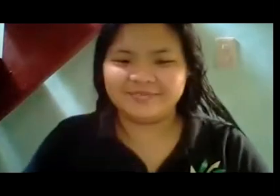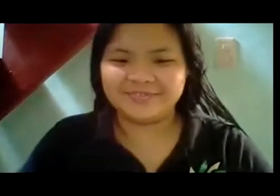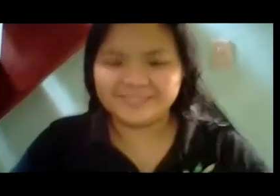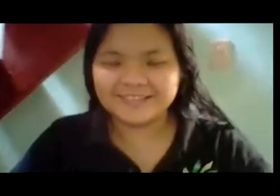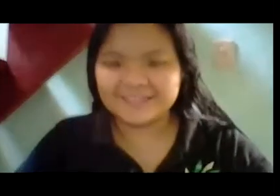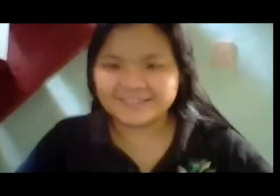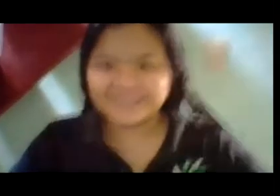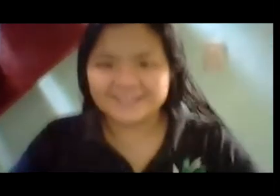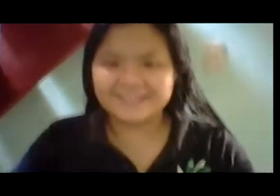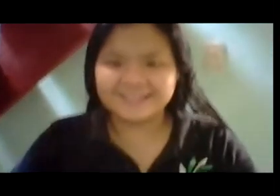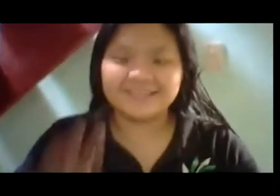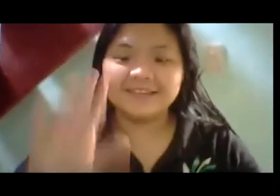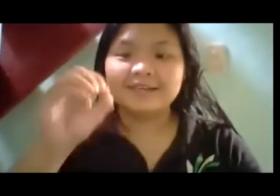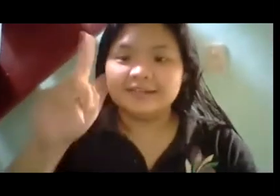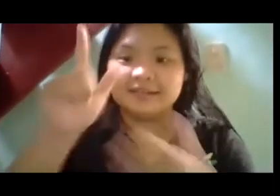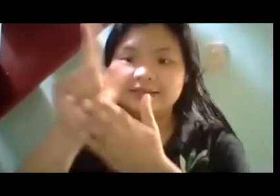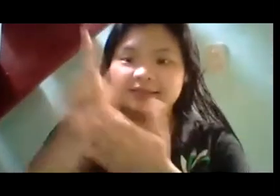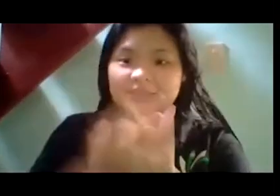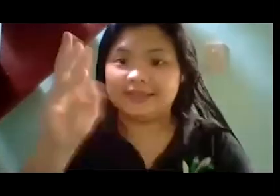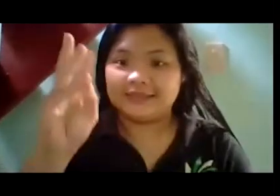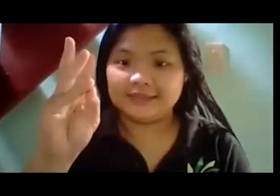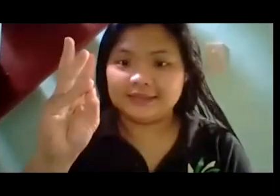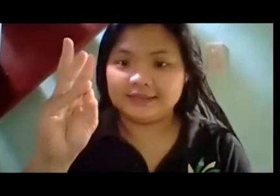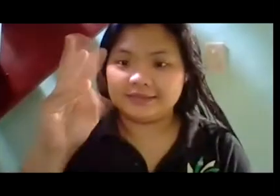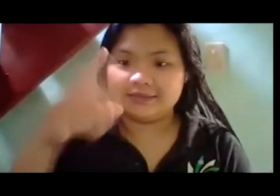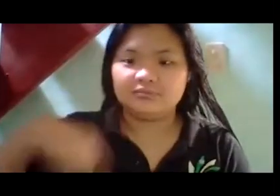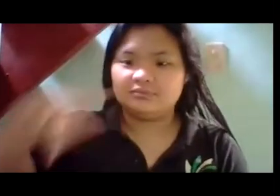Okay, just looking for the interpreter. All right.